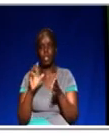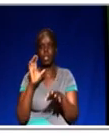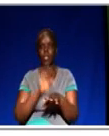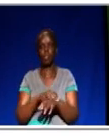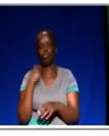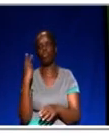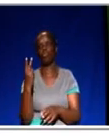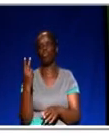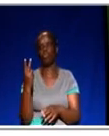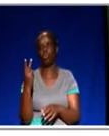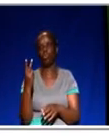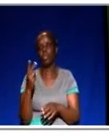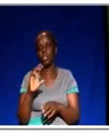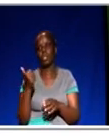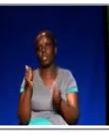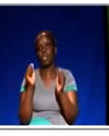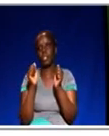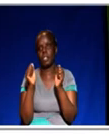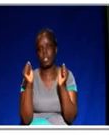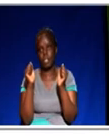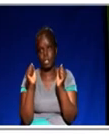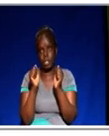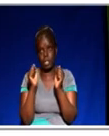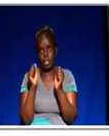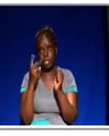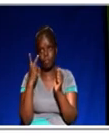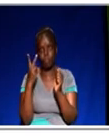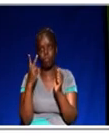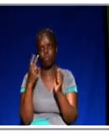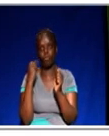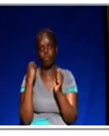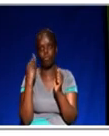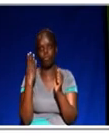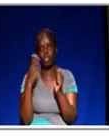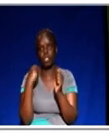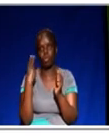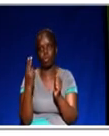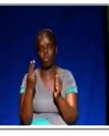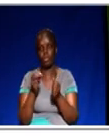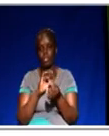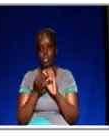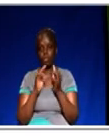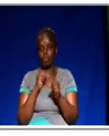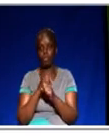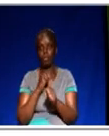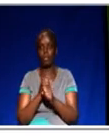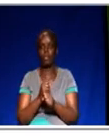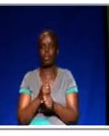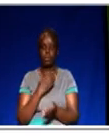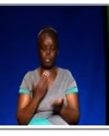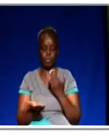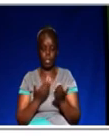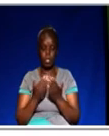miserable 2. And the other one, he managed a 42. If we work with measures of central